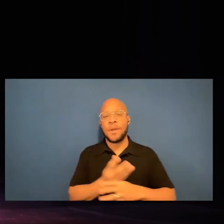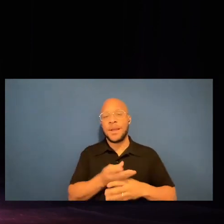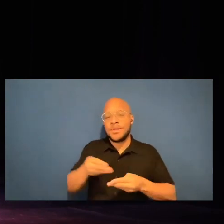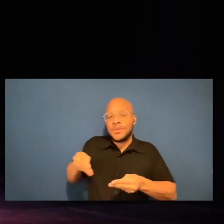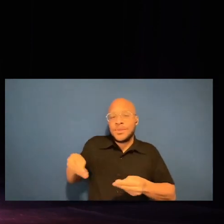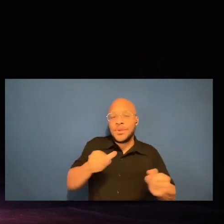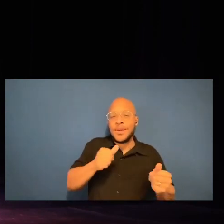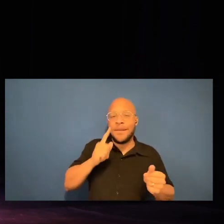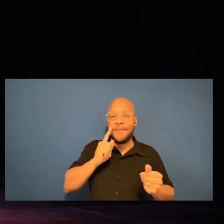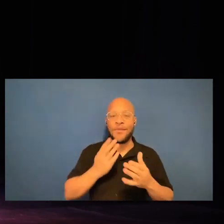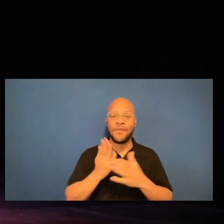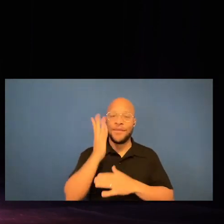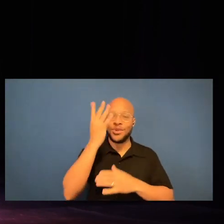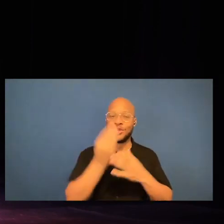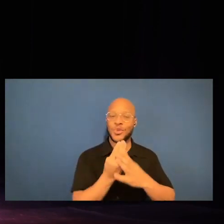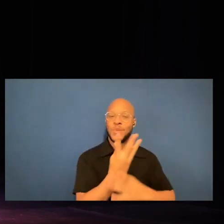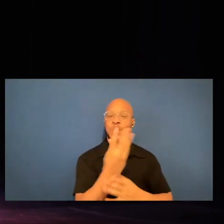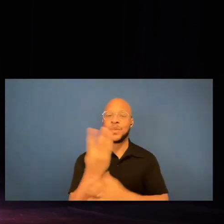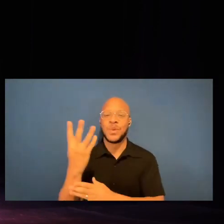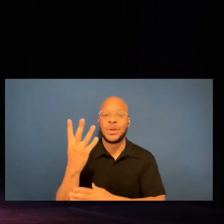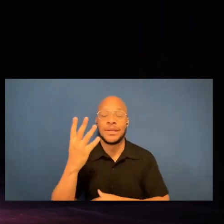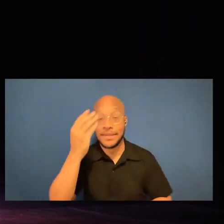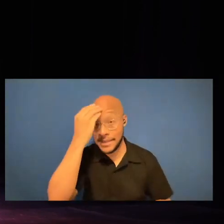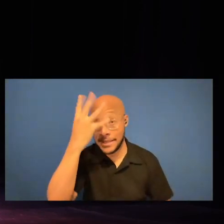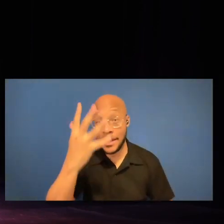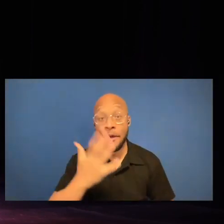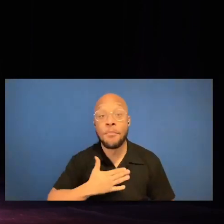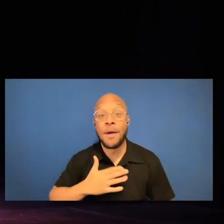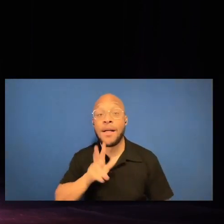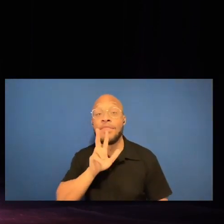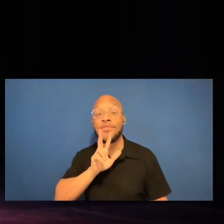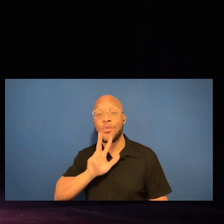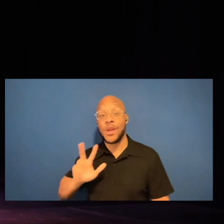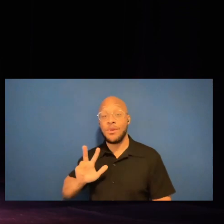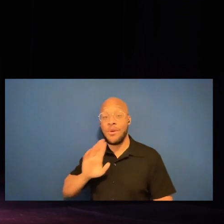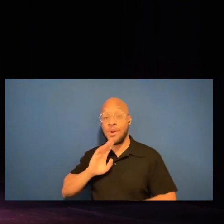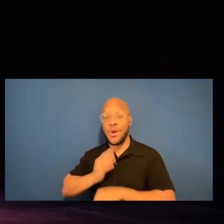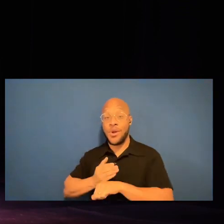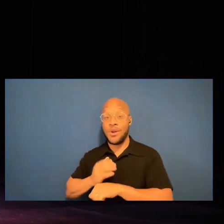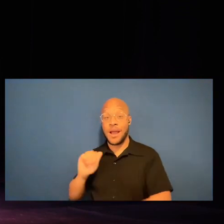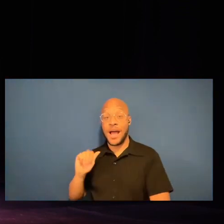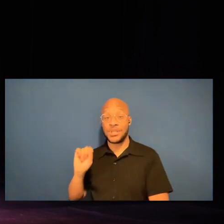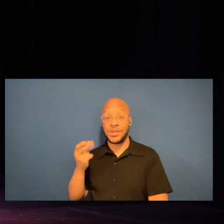say, if you ever want your soul chin-checked, you should talk to a toddler born during the pandemic.